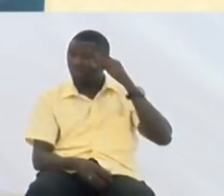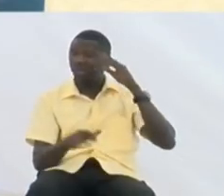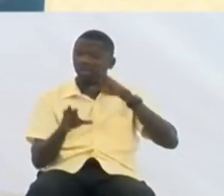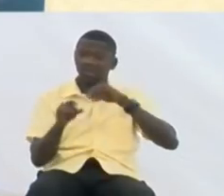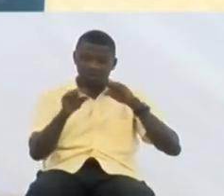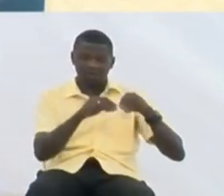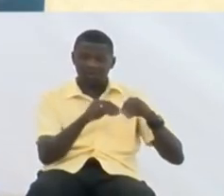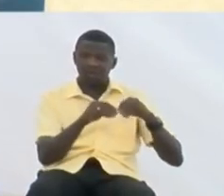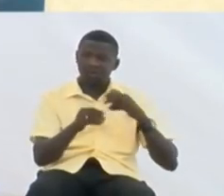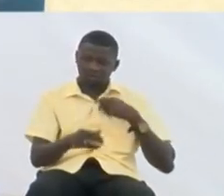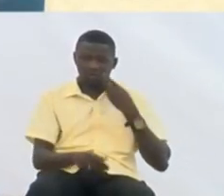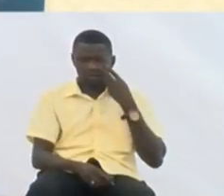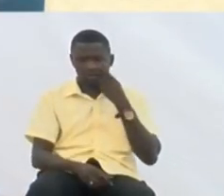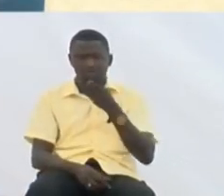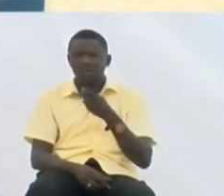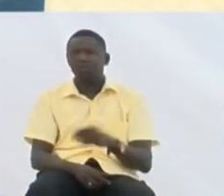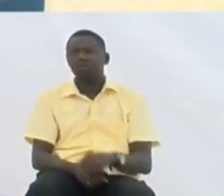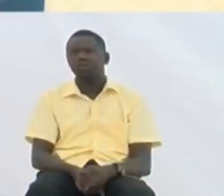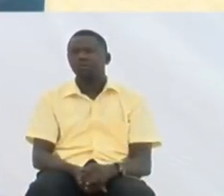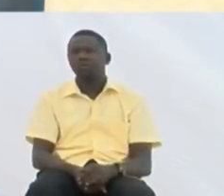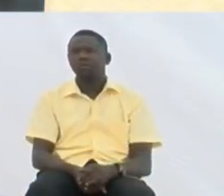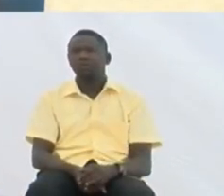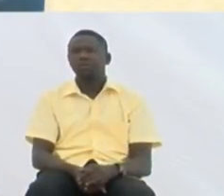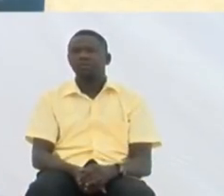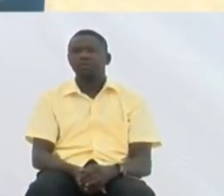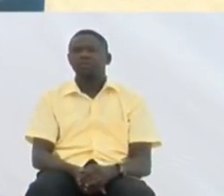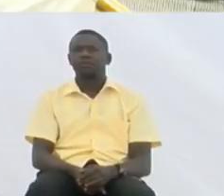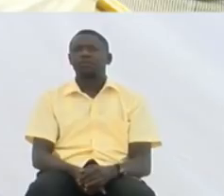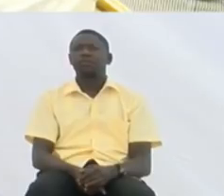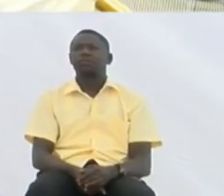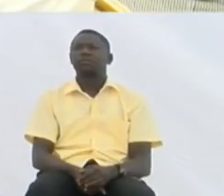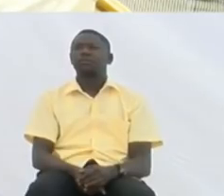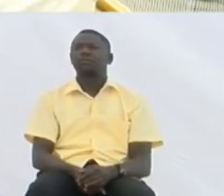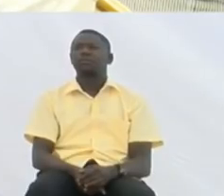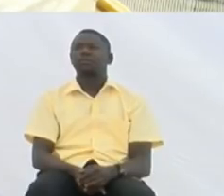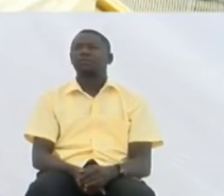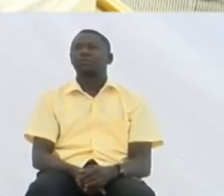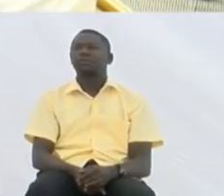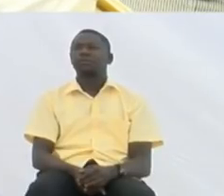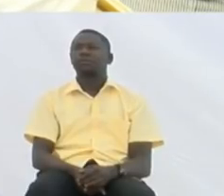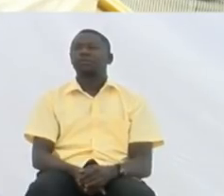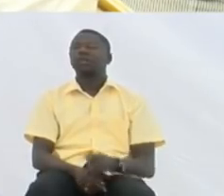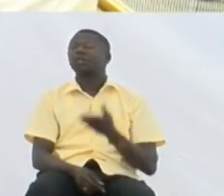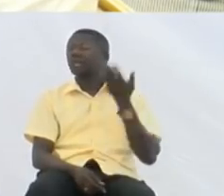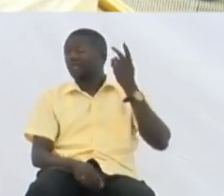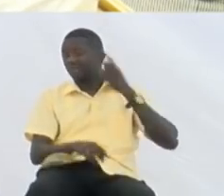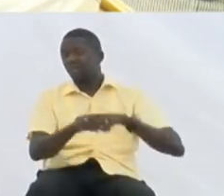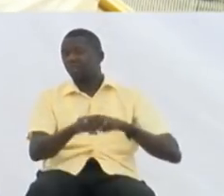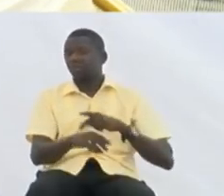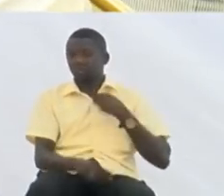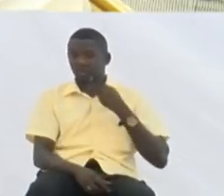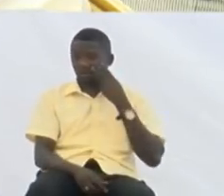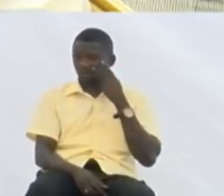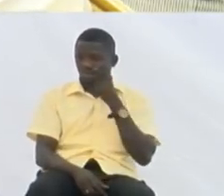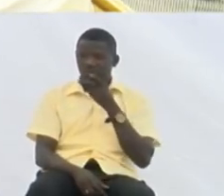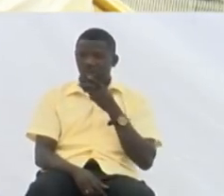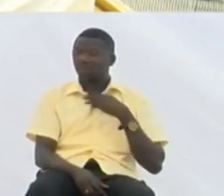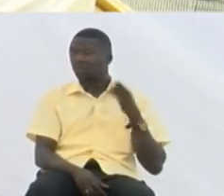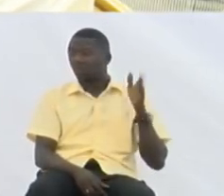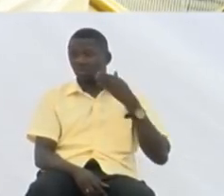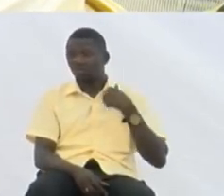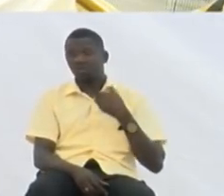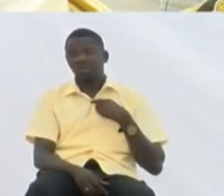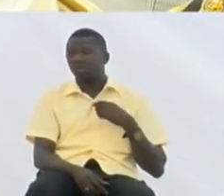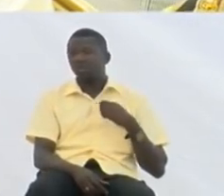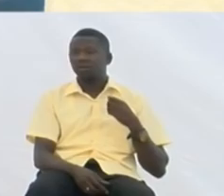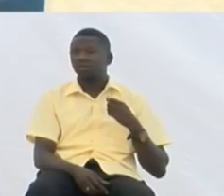of their party we used to see them. Aw jewa to min kala wote ni fitina man dun kan. That time I saw them, they did not come to me in a